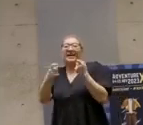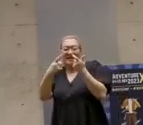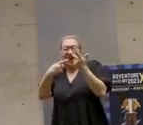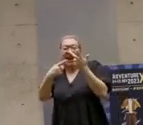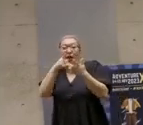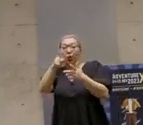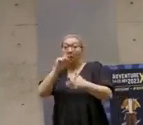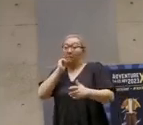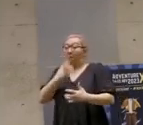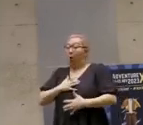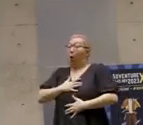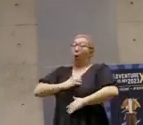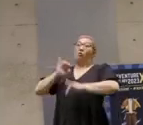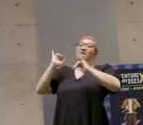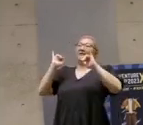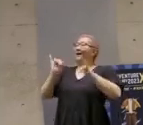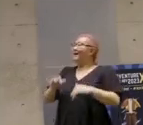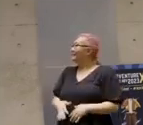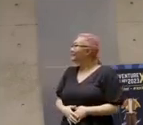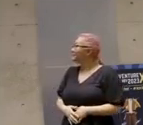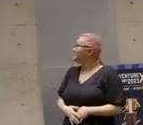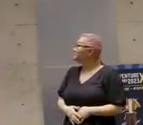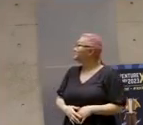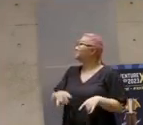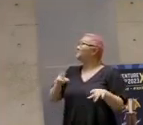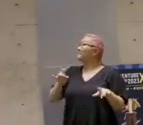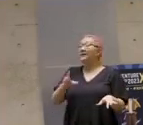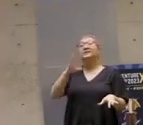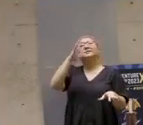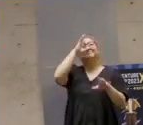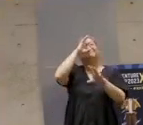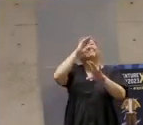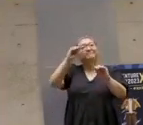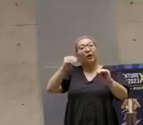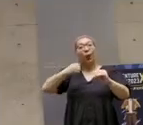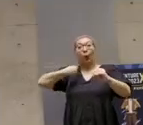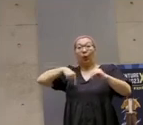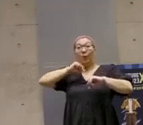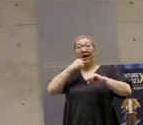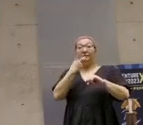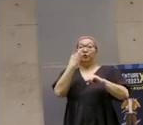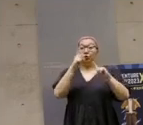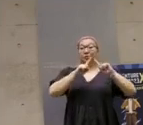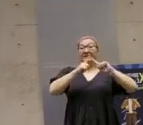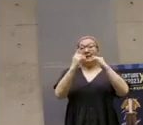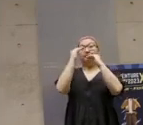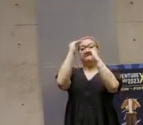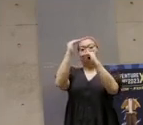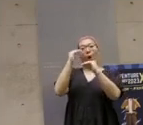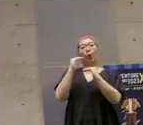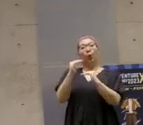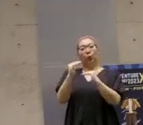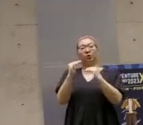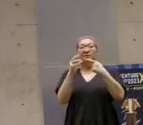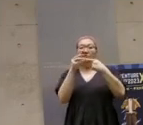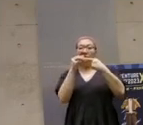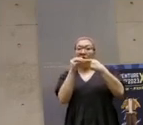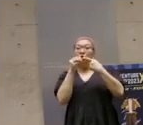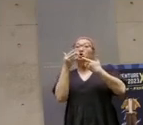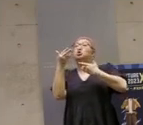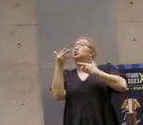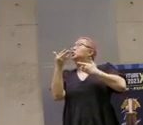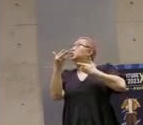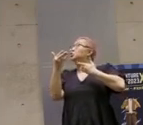a story mode and a classic mode. And everything that I talk about now is in the story mode. And if you like a hardcore